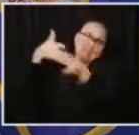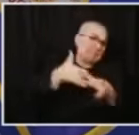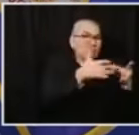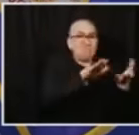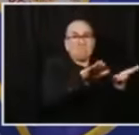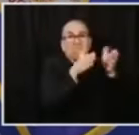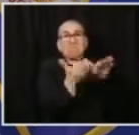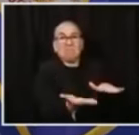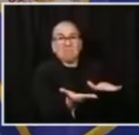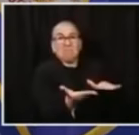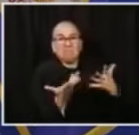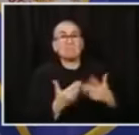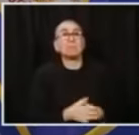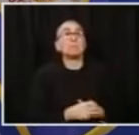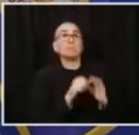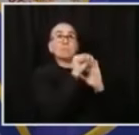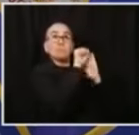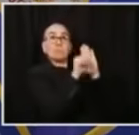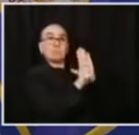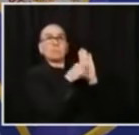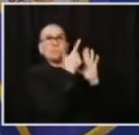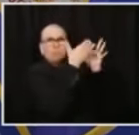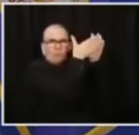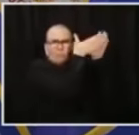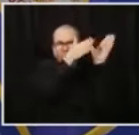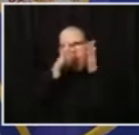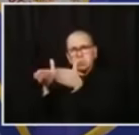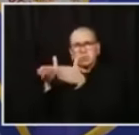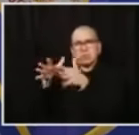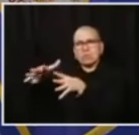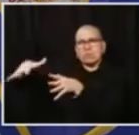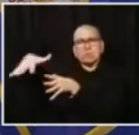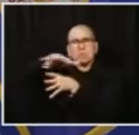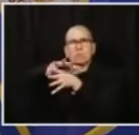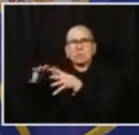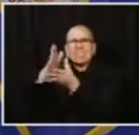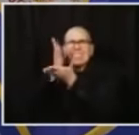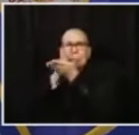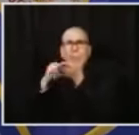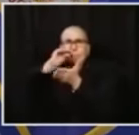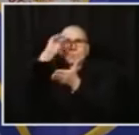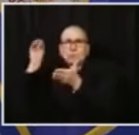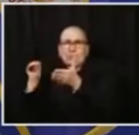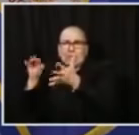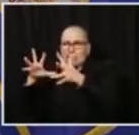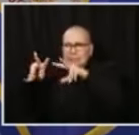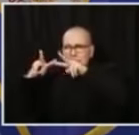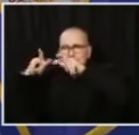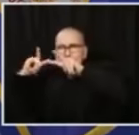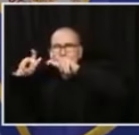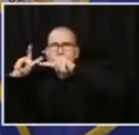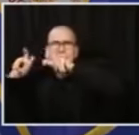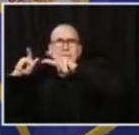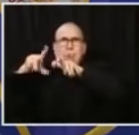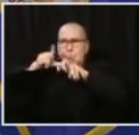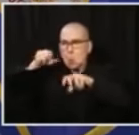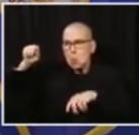vaccine based on population with some percentage of the allocation dedicated to regions with populations of high social